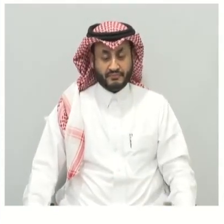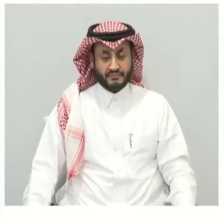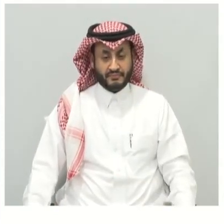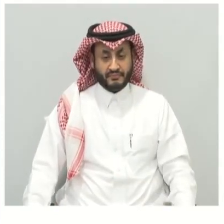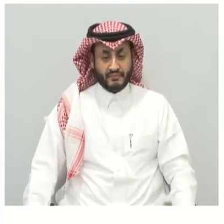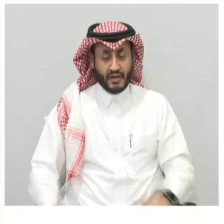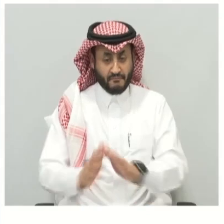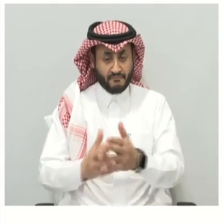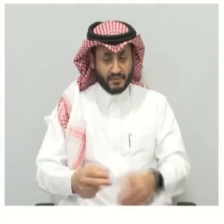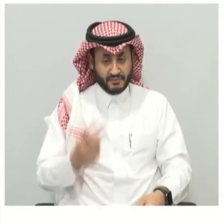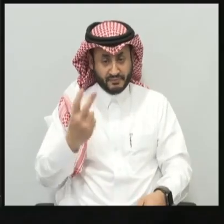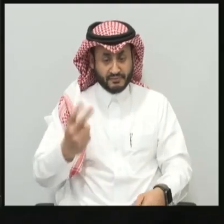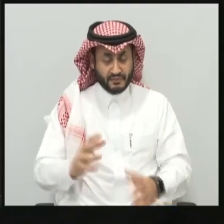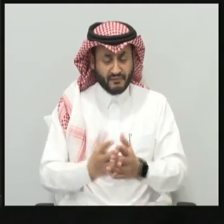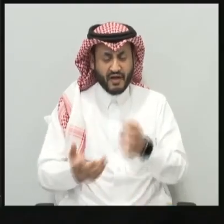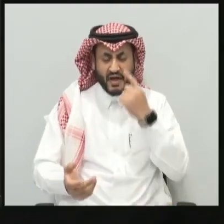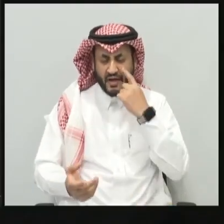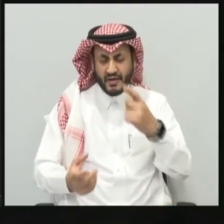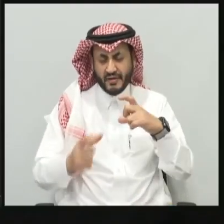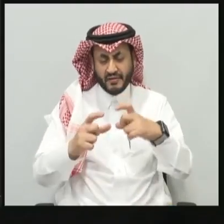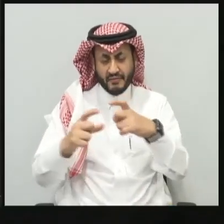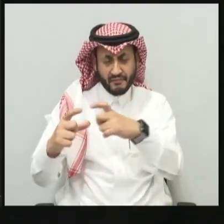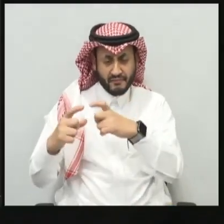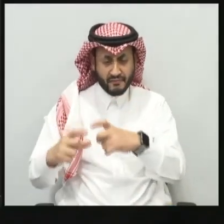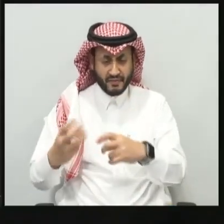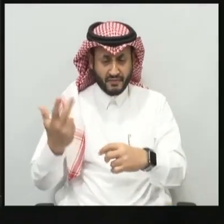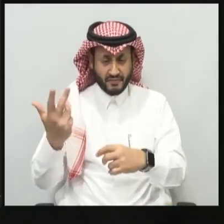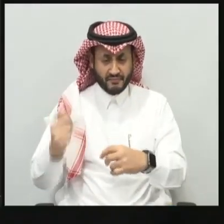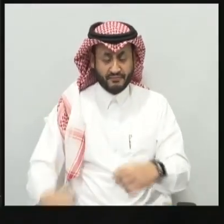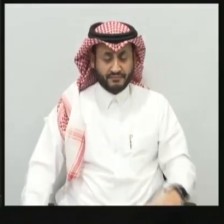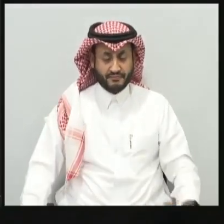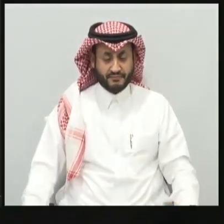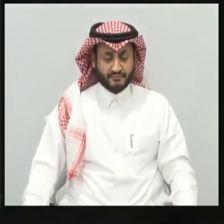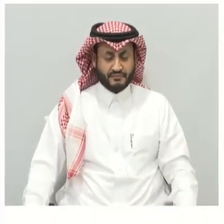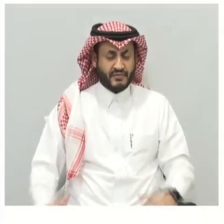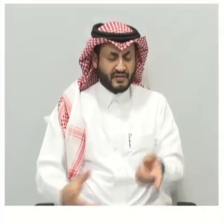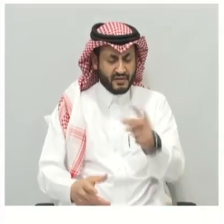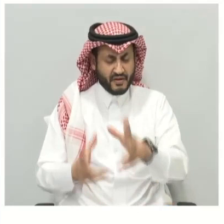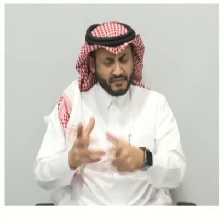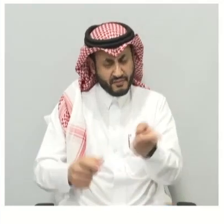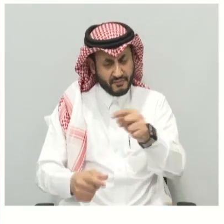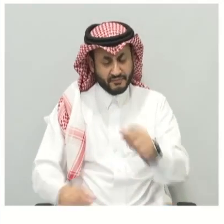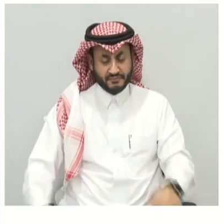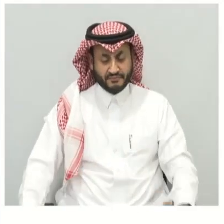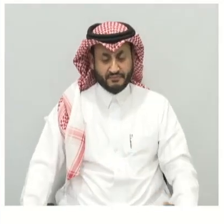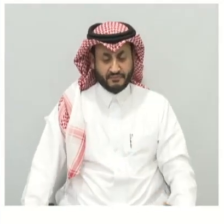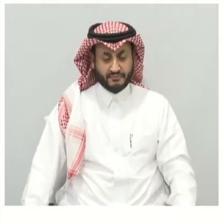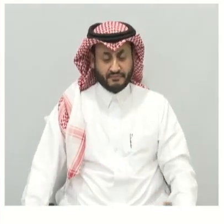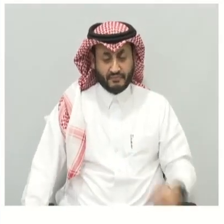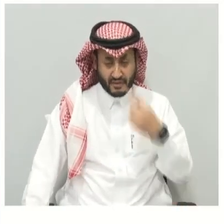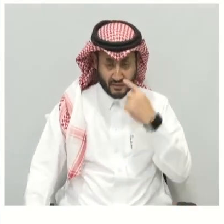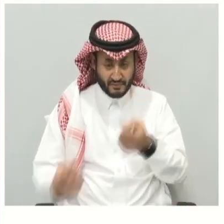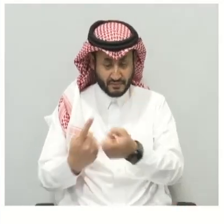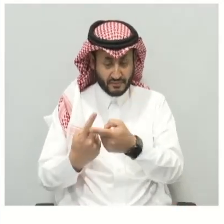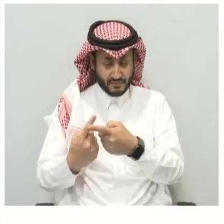on page two on your book, I want you to have a look at these pictures and let's talk about it a little bit. So what can we see in this